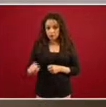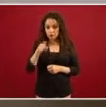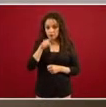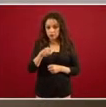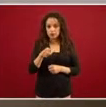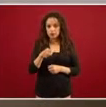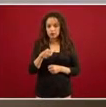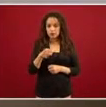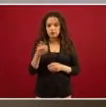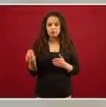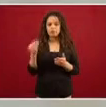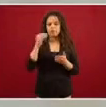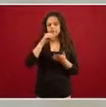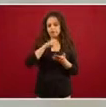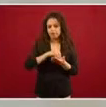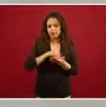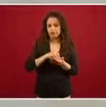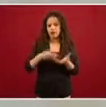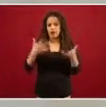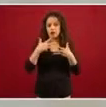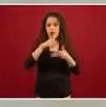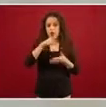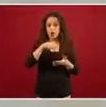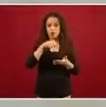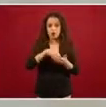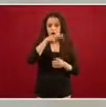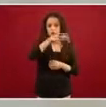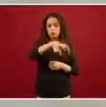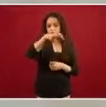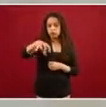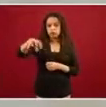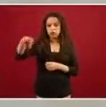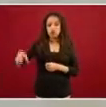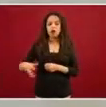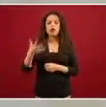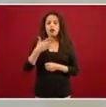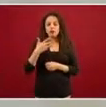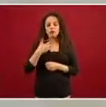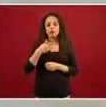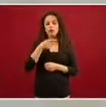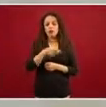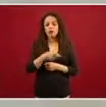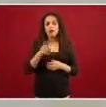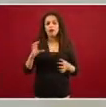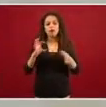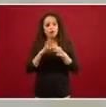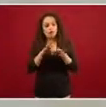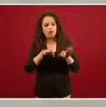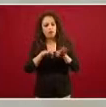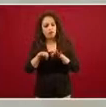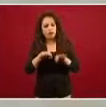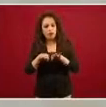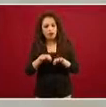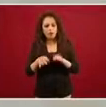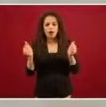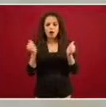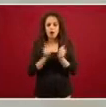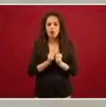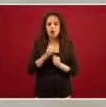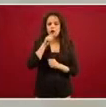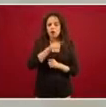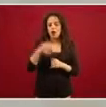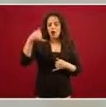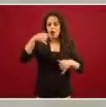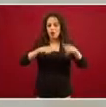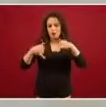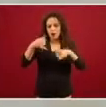This is a strategy implemented by the National Social Security Institute that involves big laboratories